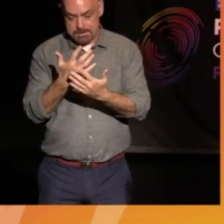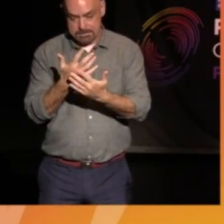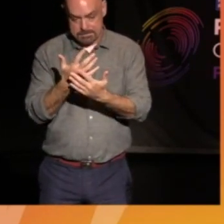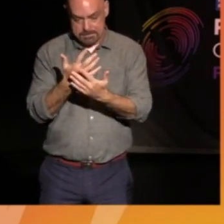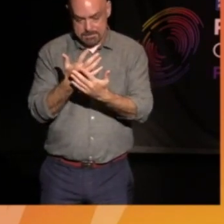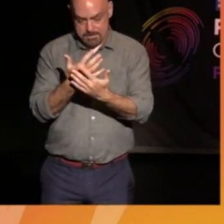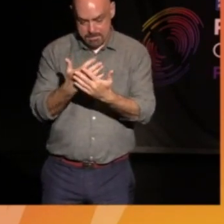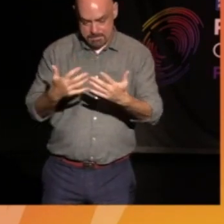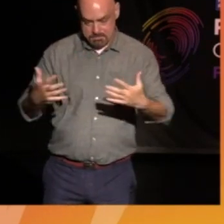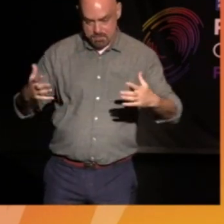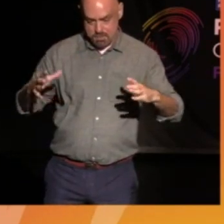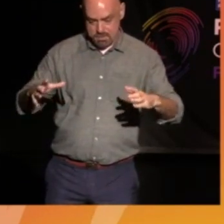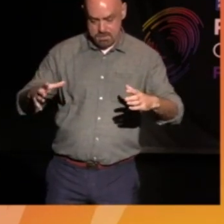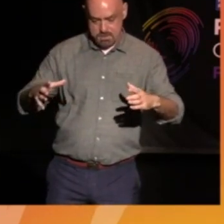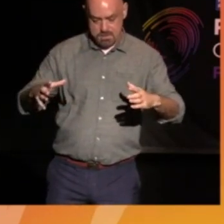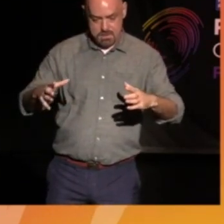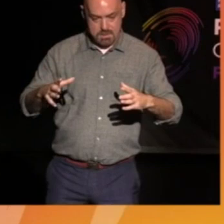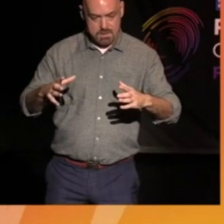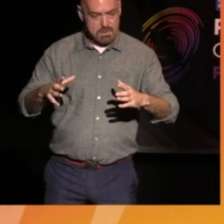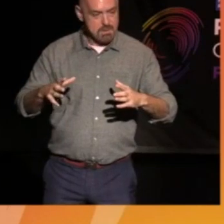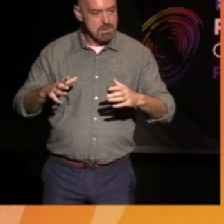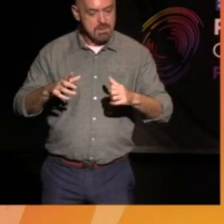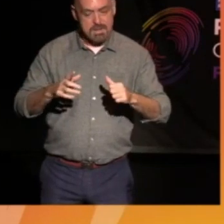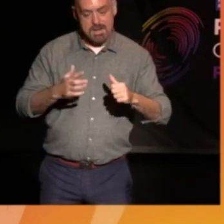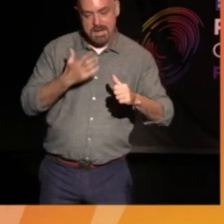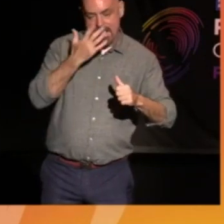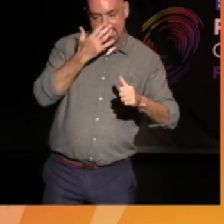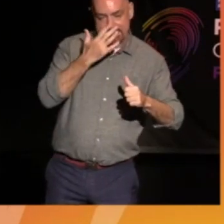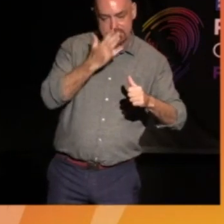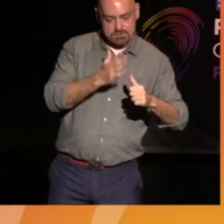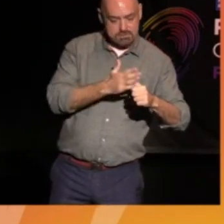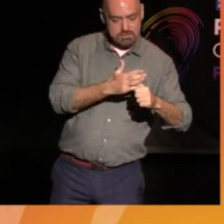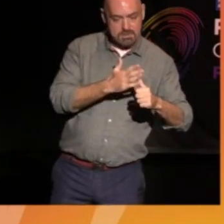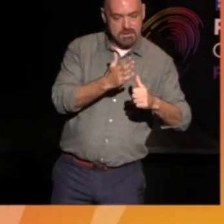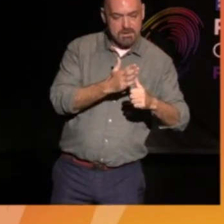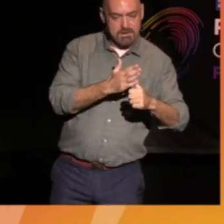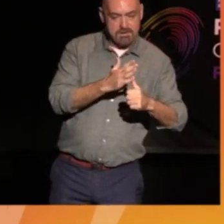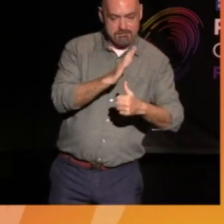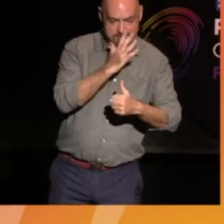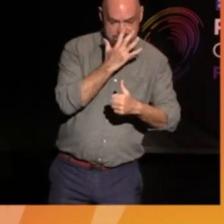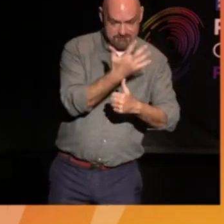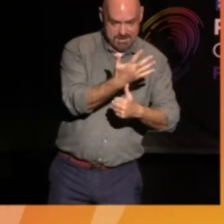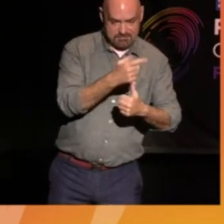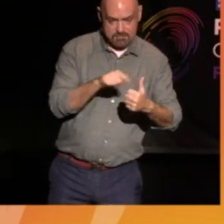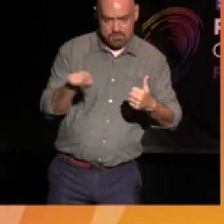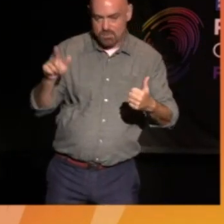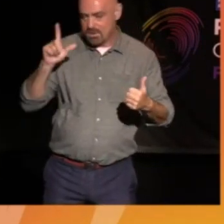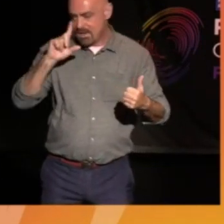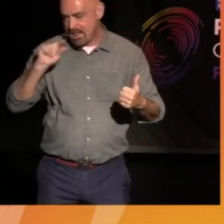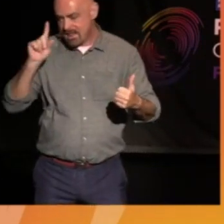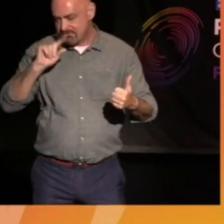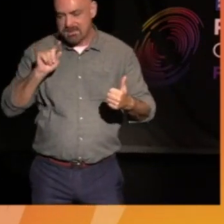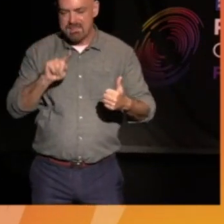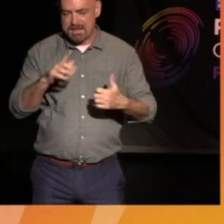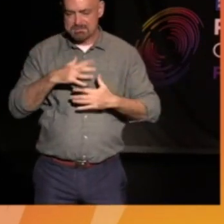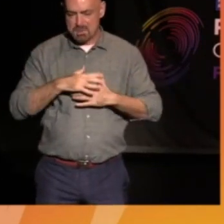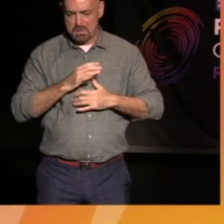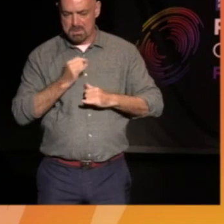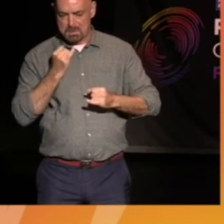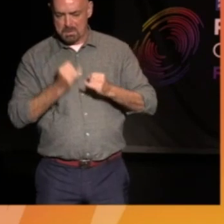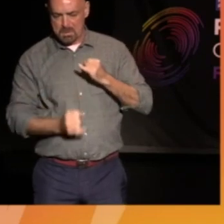has grown between an age group, and that is 5 to 11. And that is much more alarming,